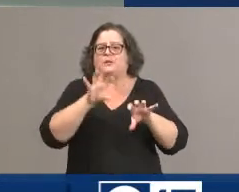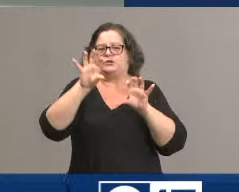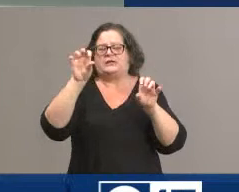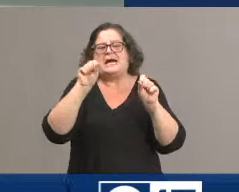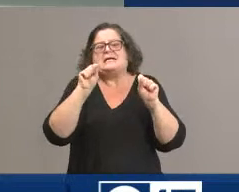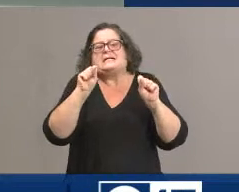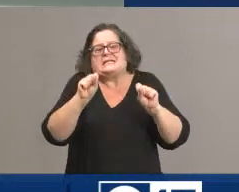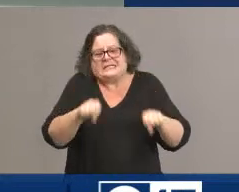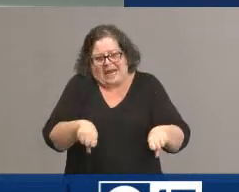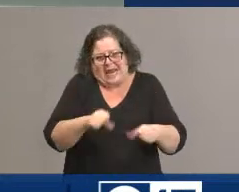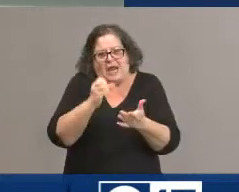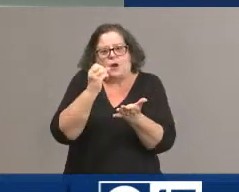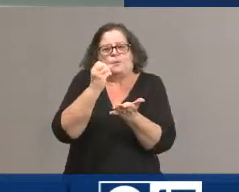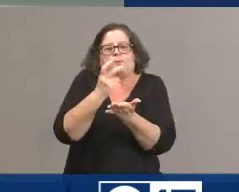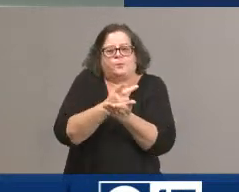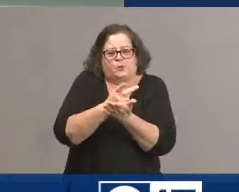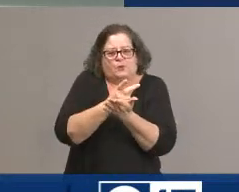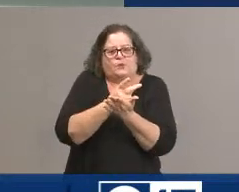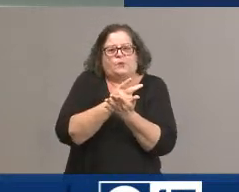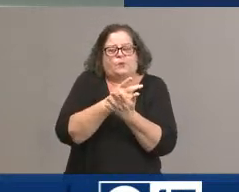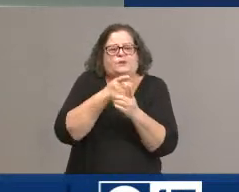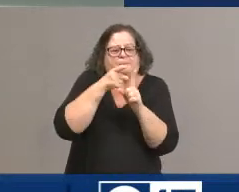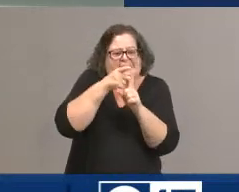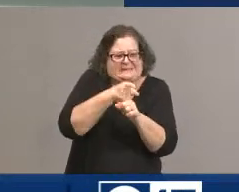distancing measures.